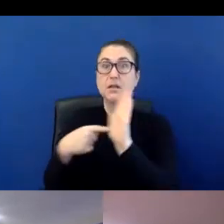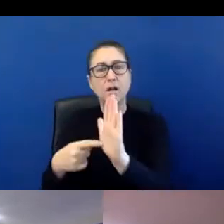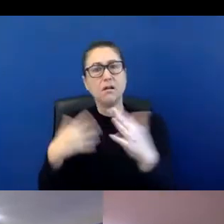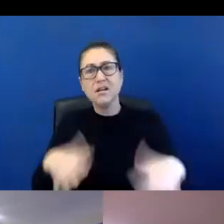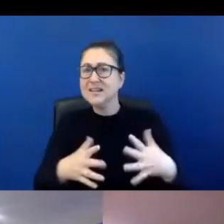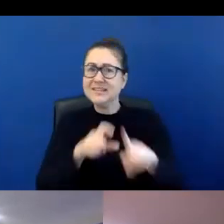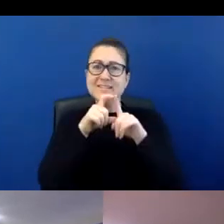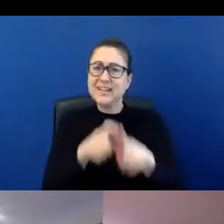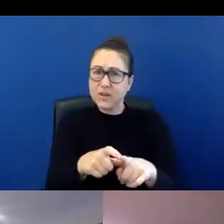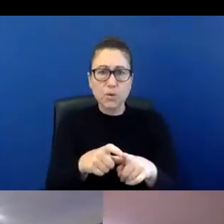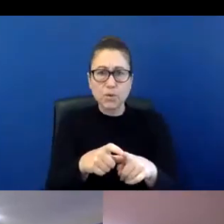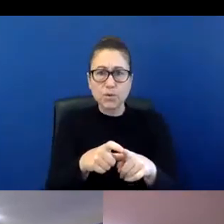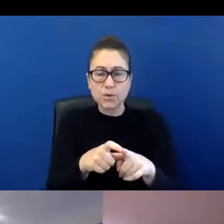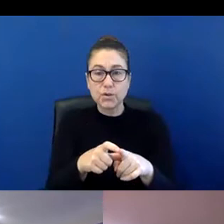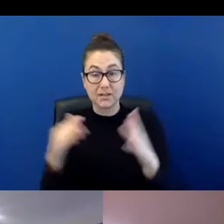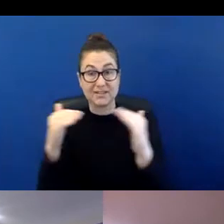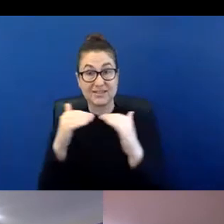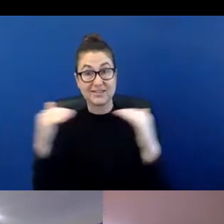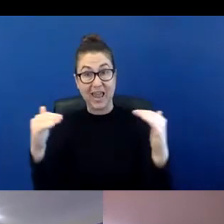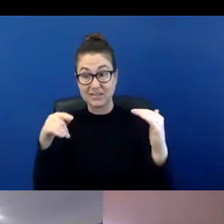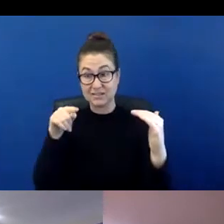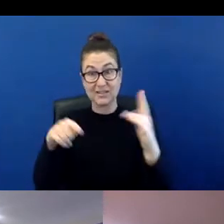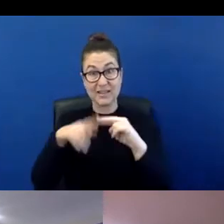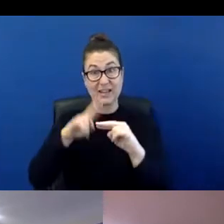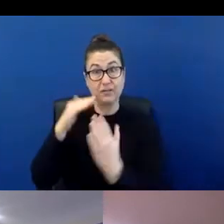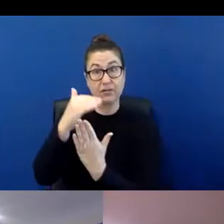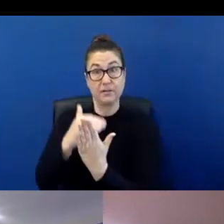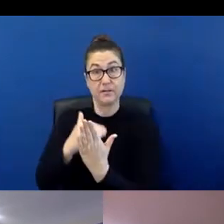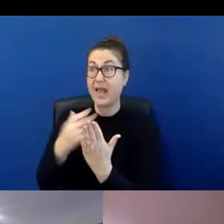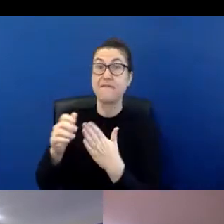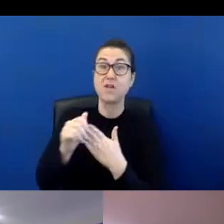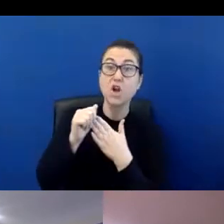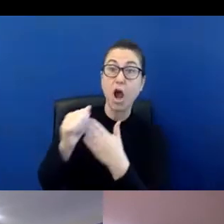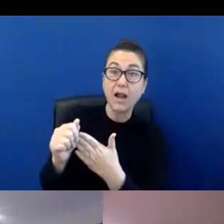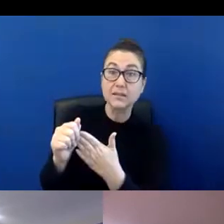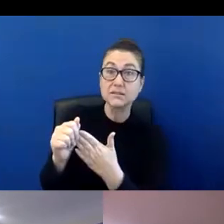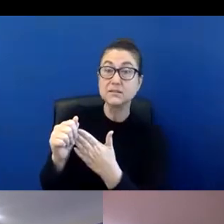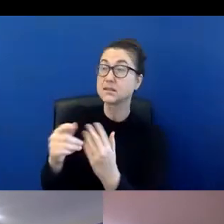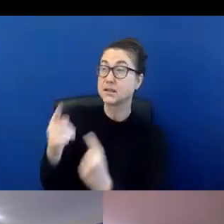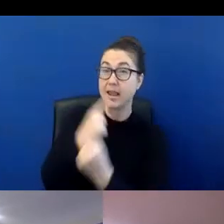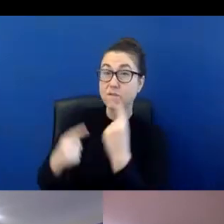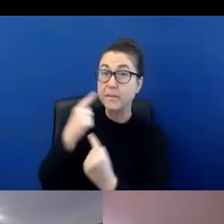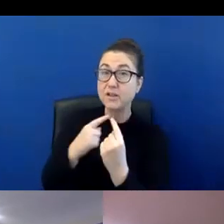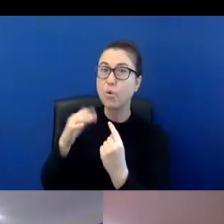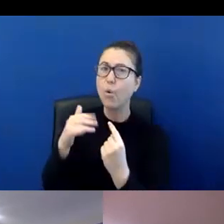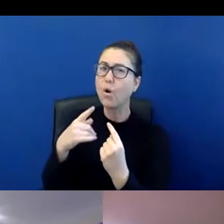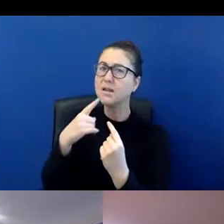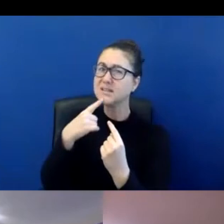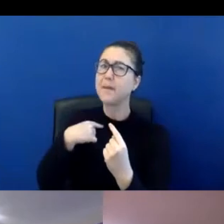any standard that provides, guidance and provides some certainty